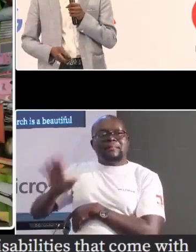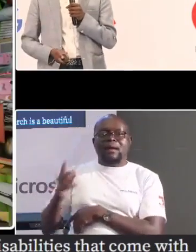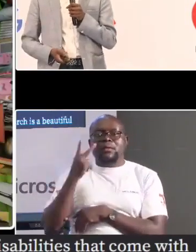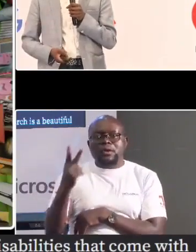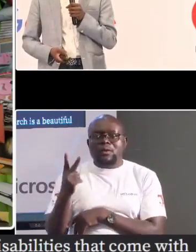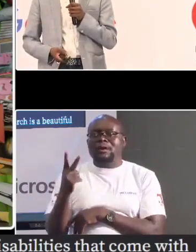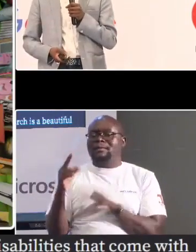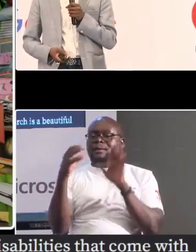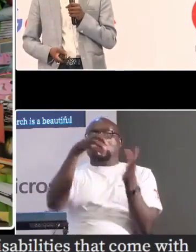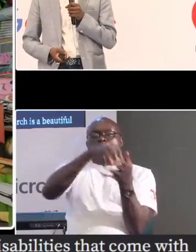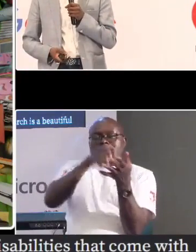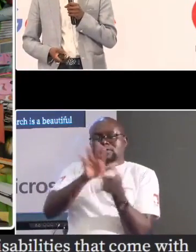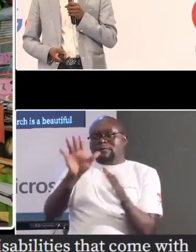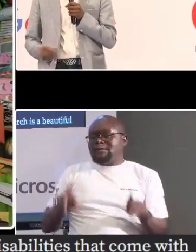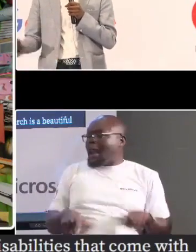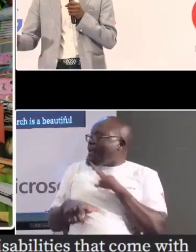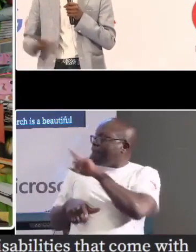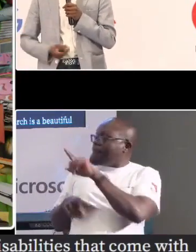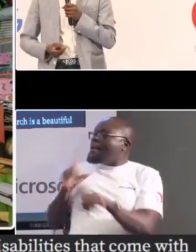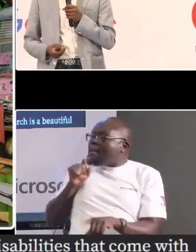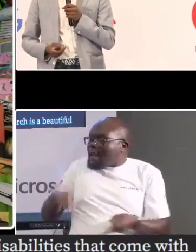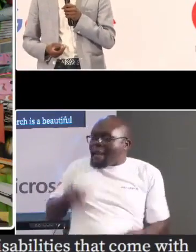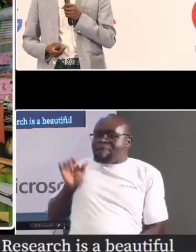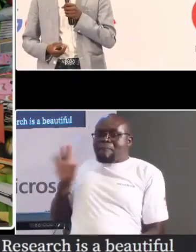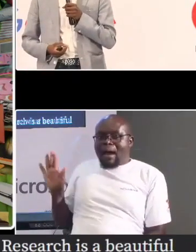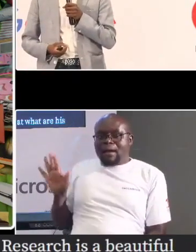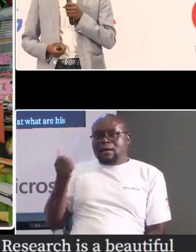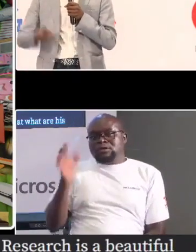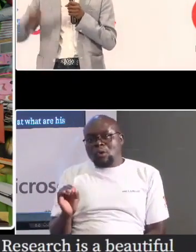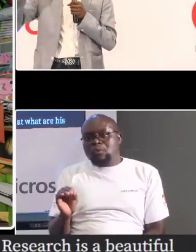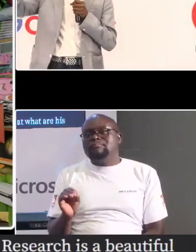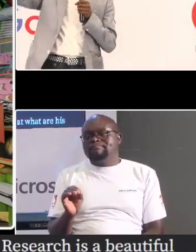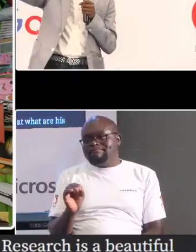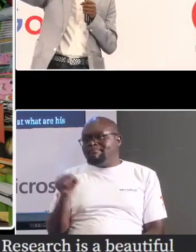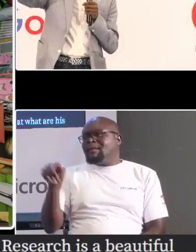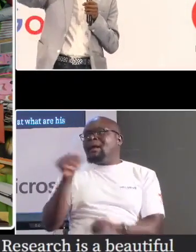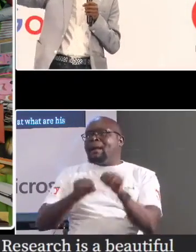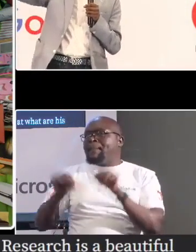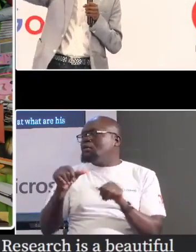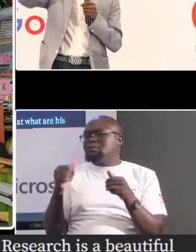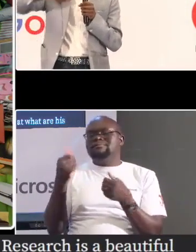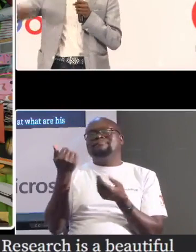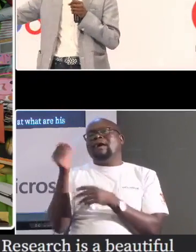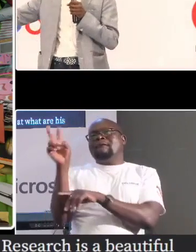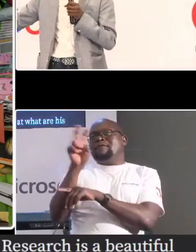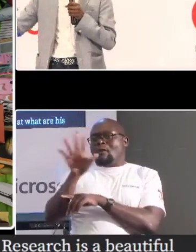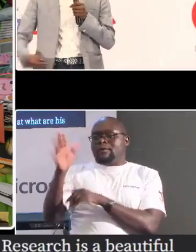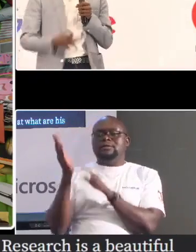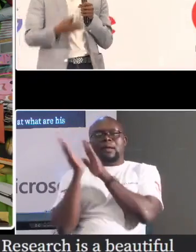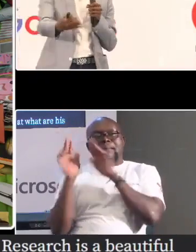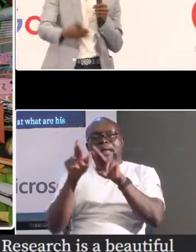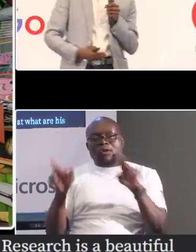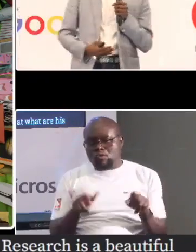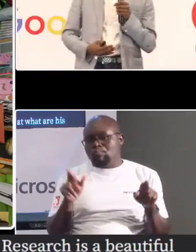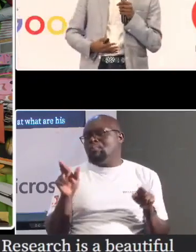at the context of his life. This is his life. So on screen is a bird's eye view of his bedroom. And